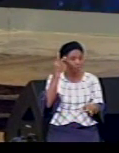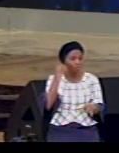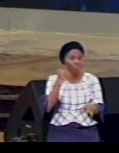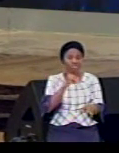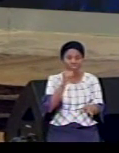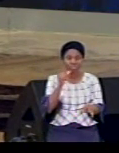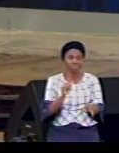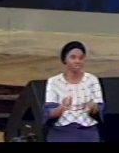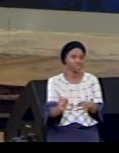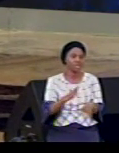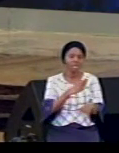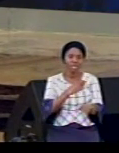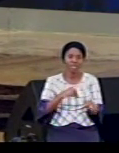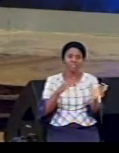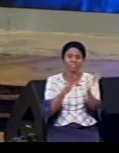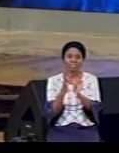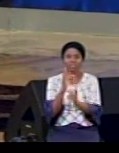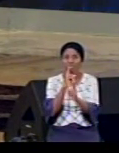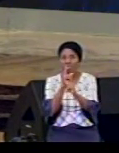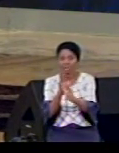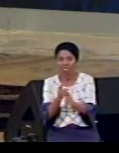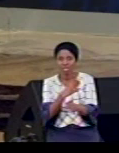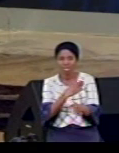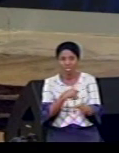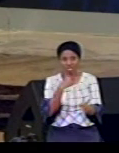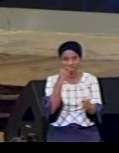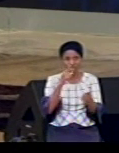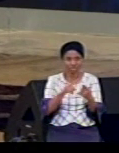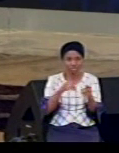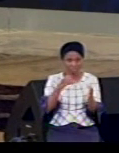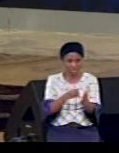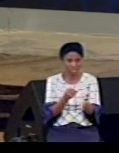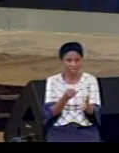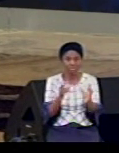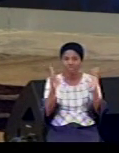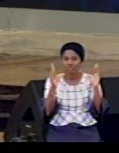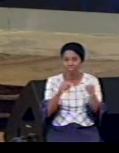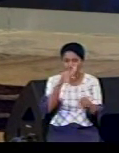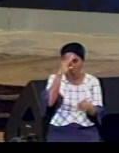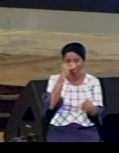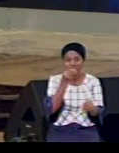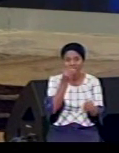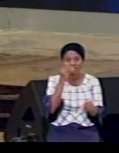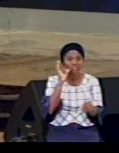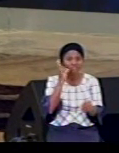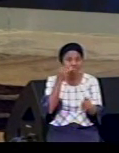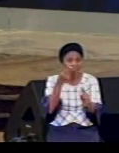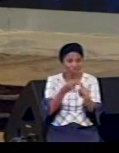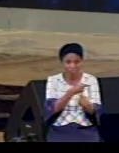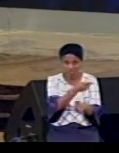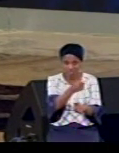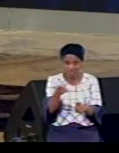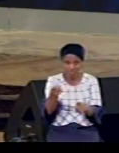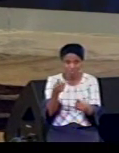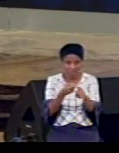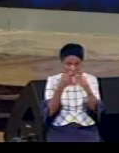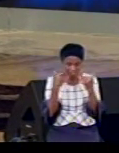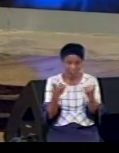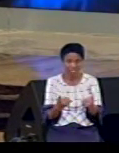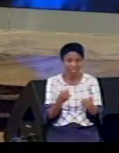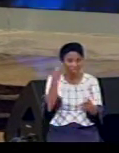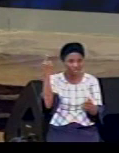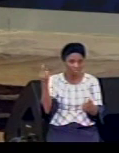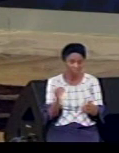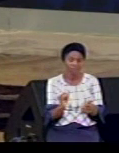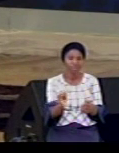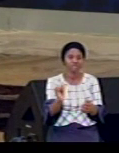Jesus answered and said unto it, no man eat fruit of thee